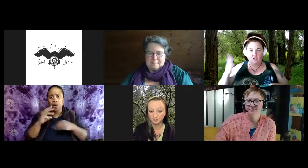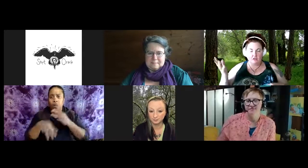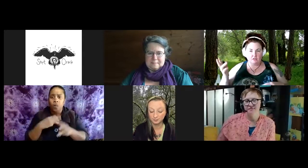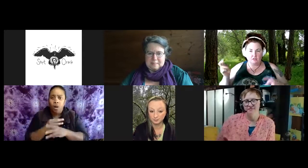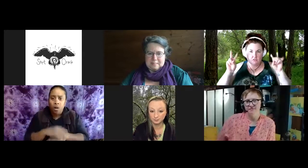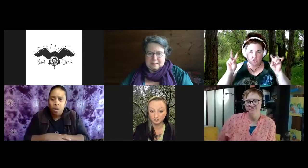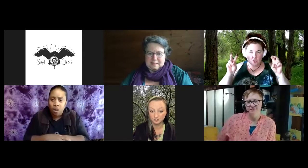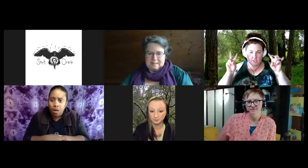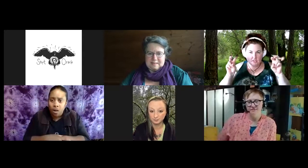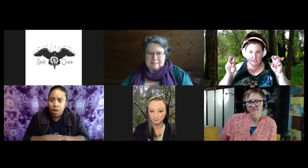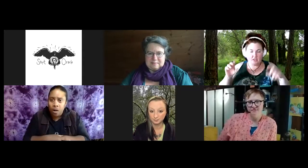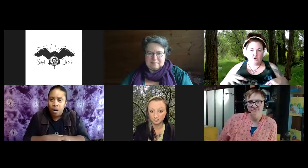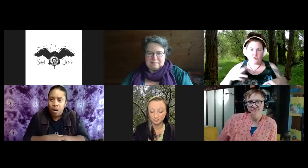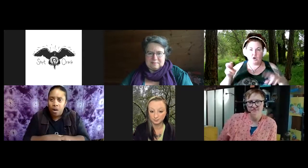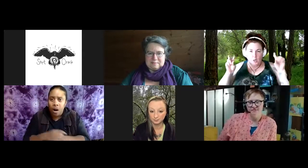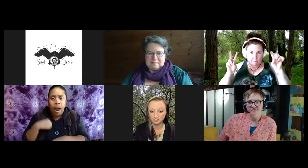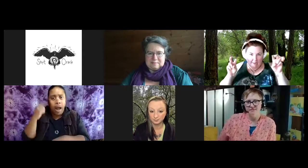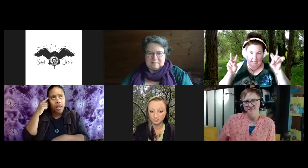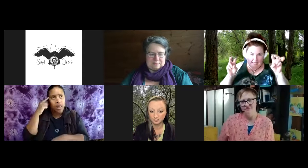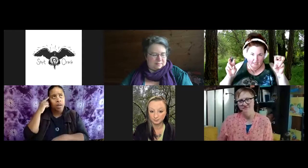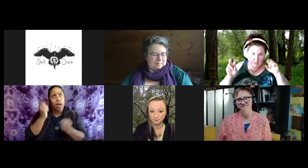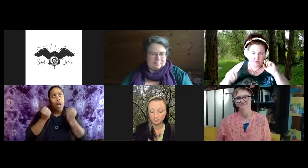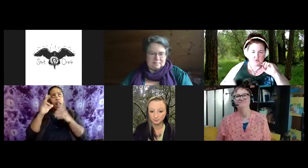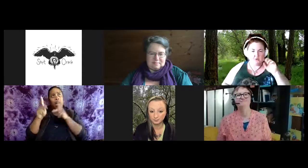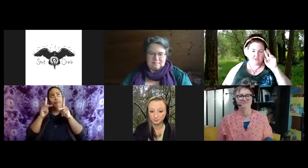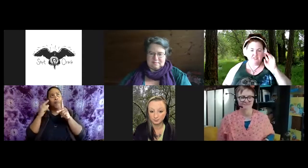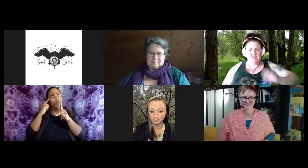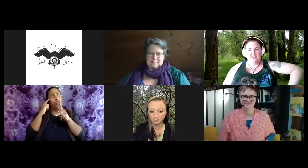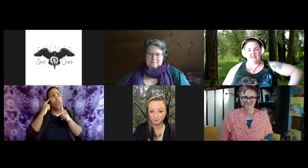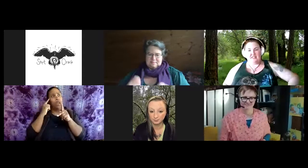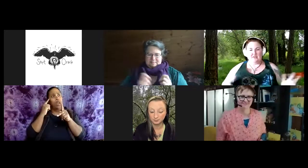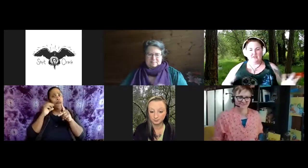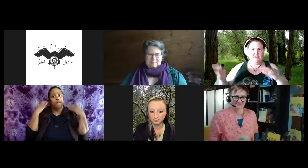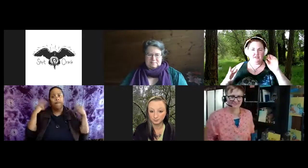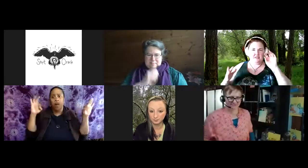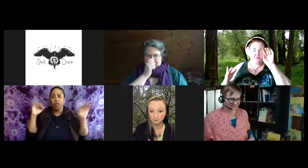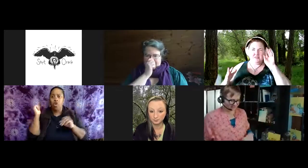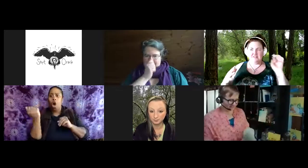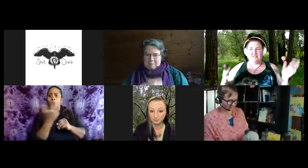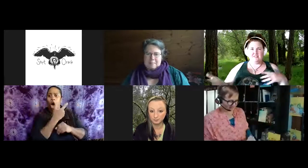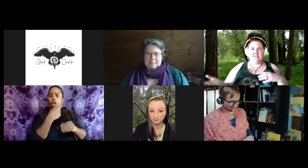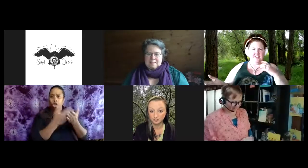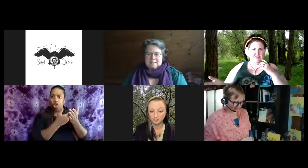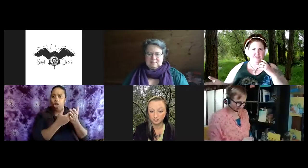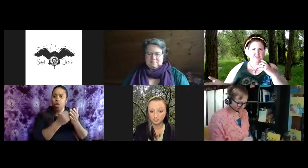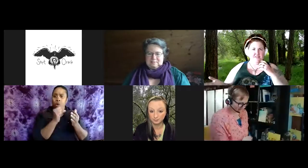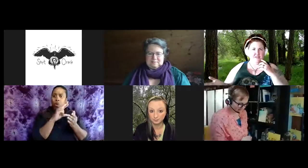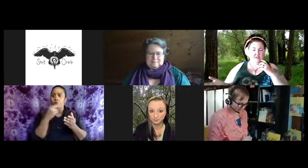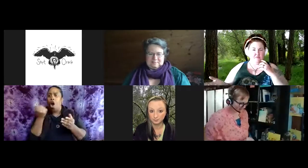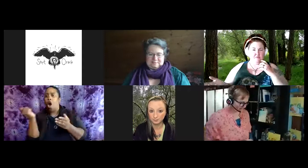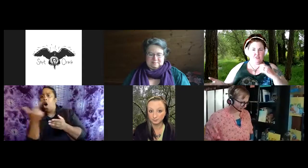either all good or all bad, quote unquote. Like that's one of the ones